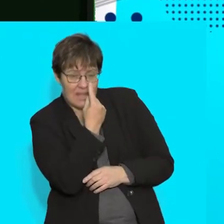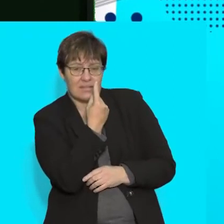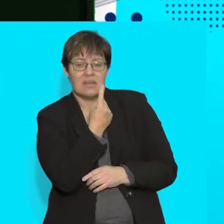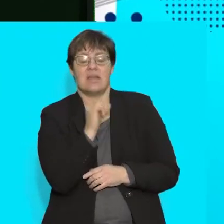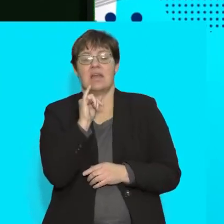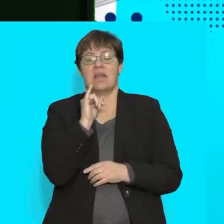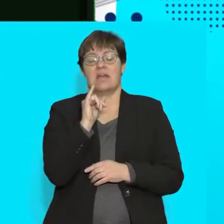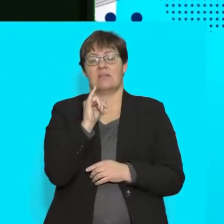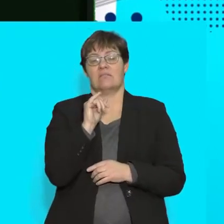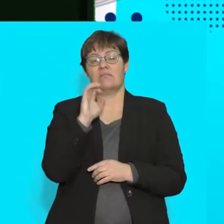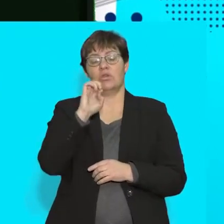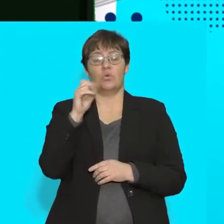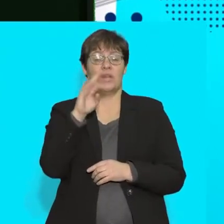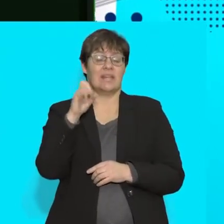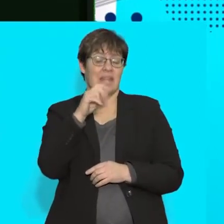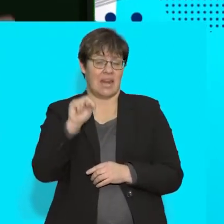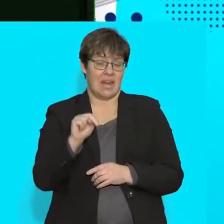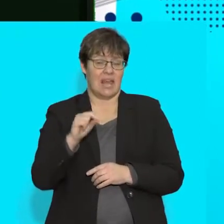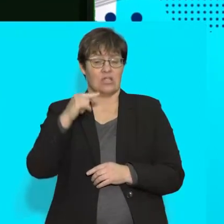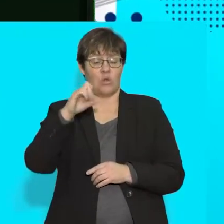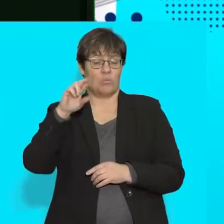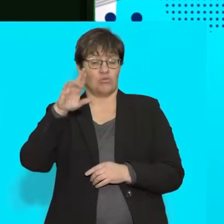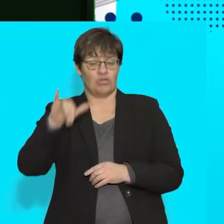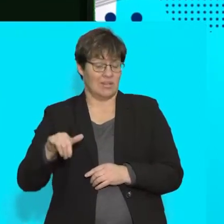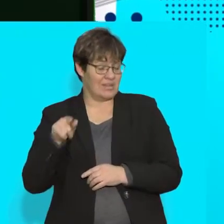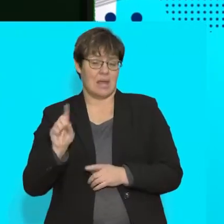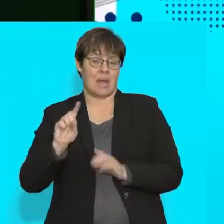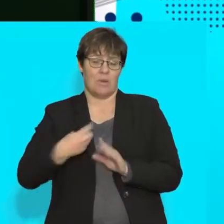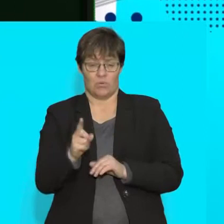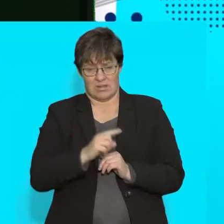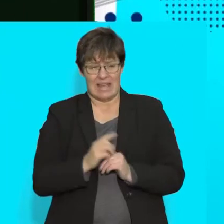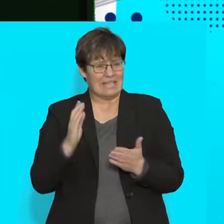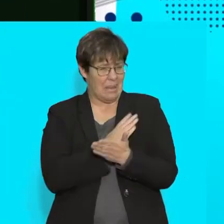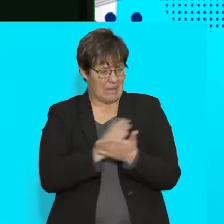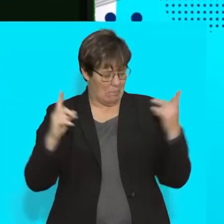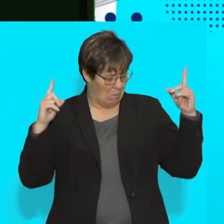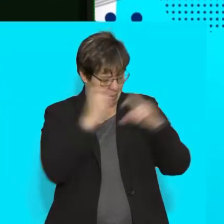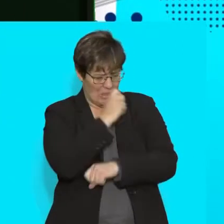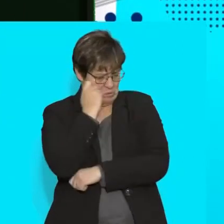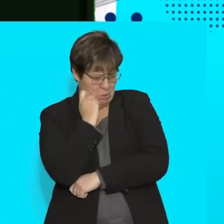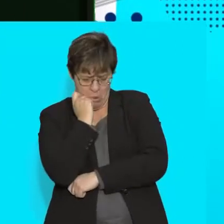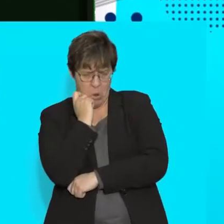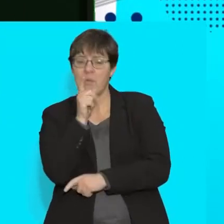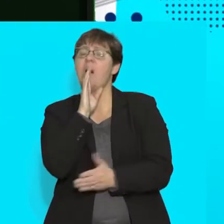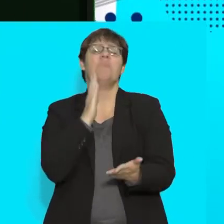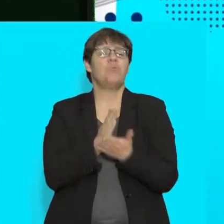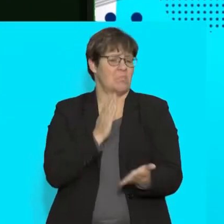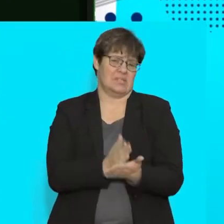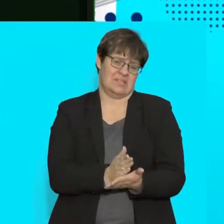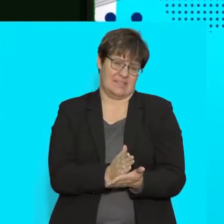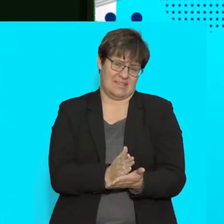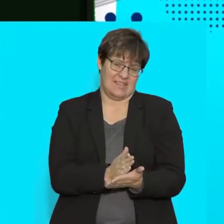understand what Euclidean geometry is all about. Guys, I know Euclidean geometry at times is a bit of a complex thing, but I promise